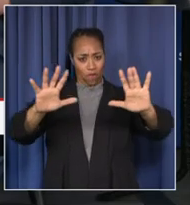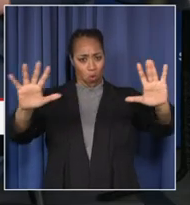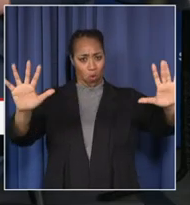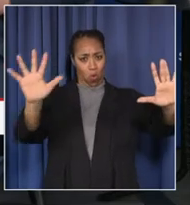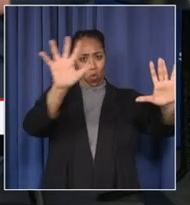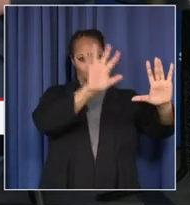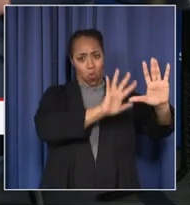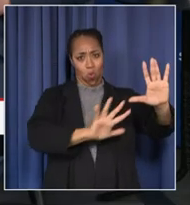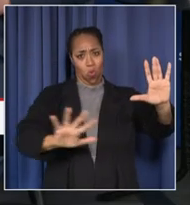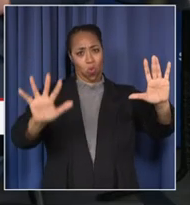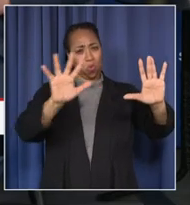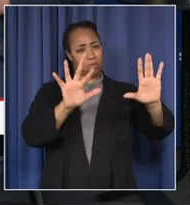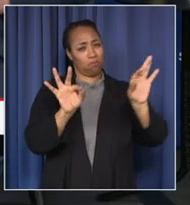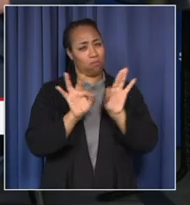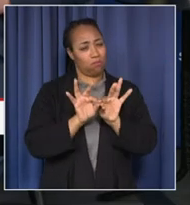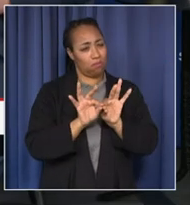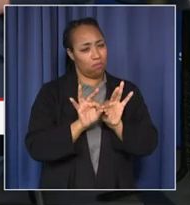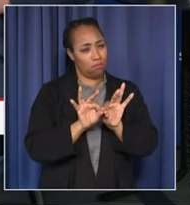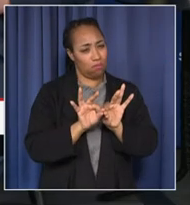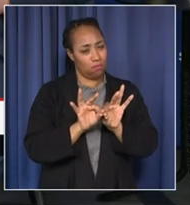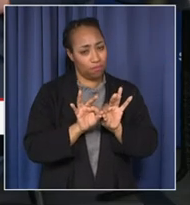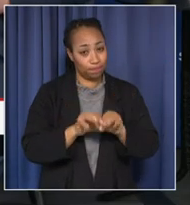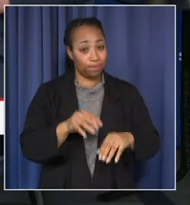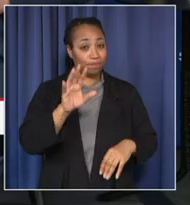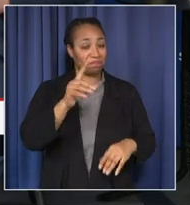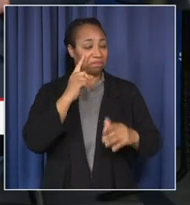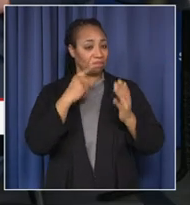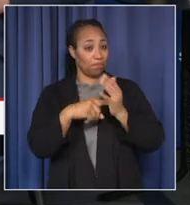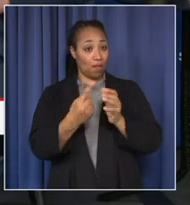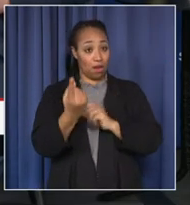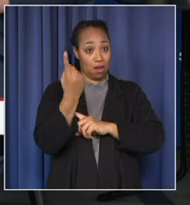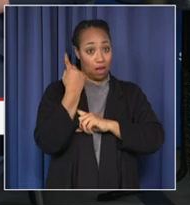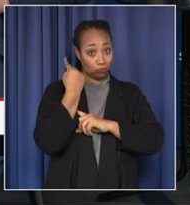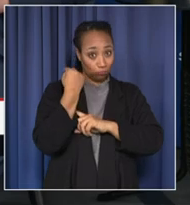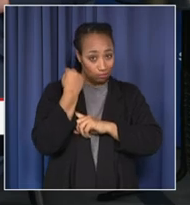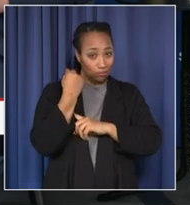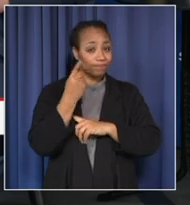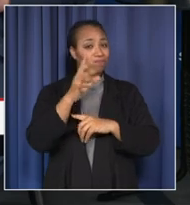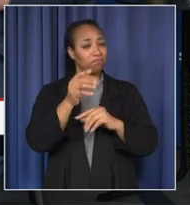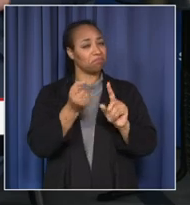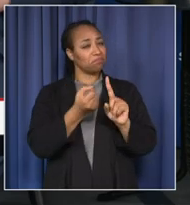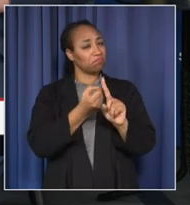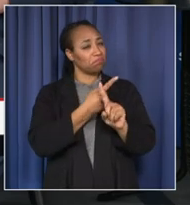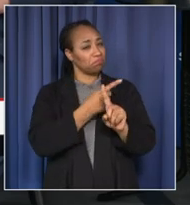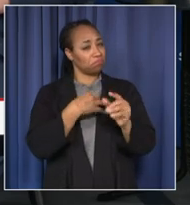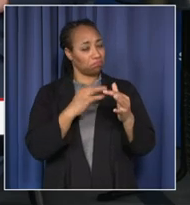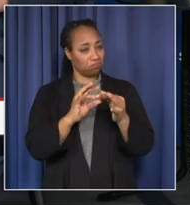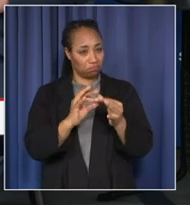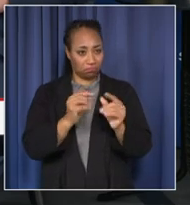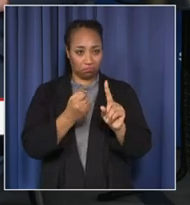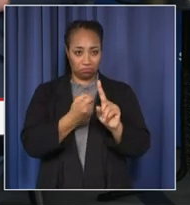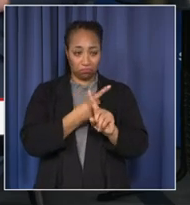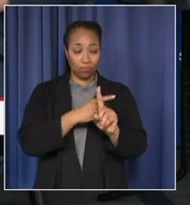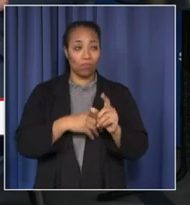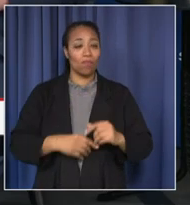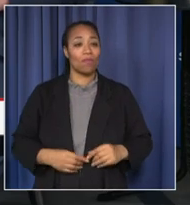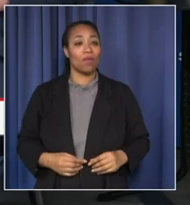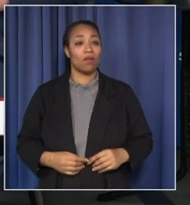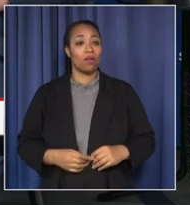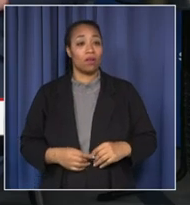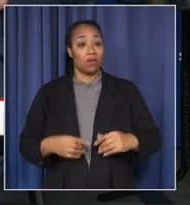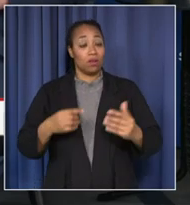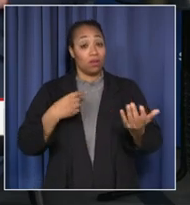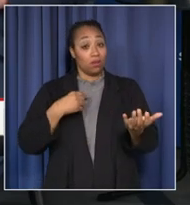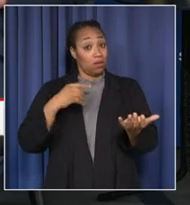we saw last year was remarkable because of the really strategic work that our Chief of Police,